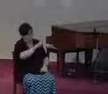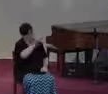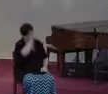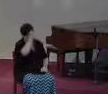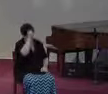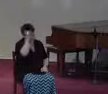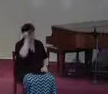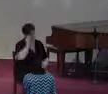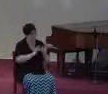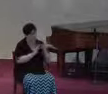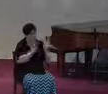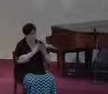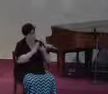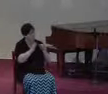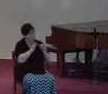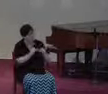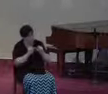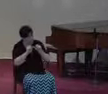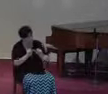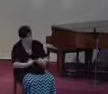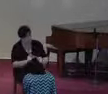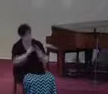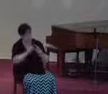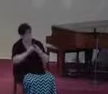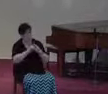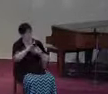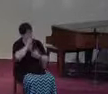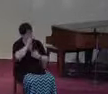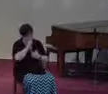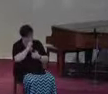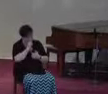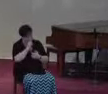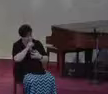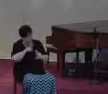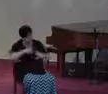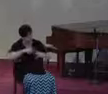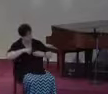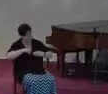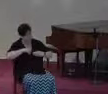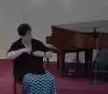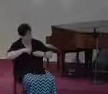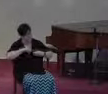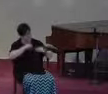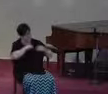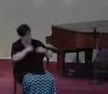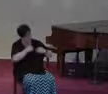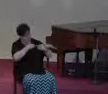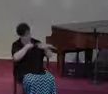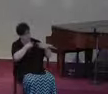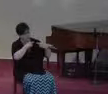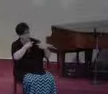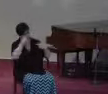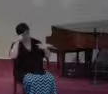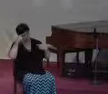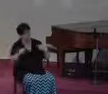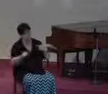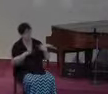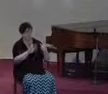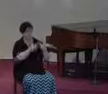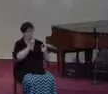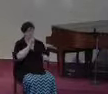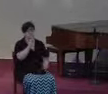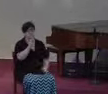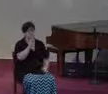he continued to bear the burden of responsibility. In 1 Timothy chapter 5, verse